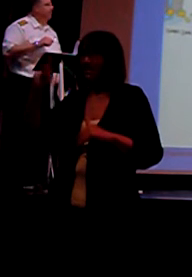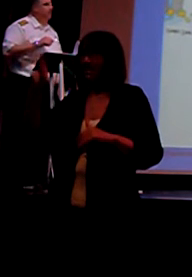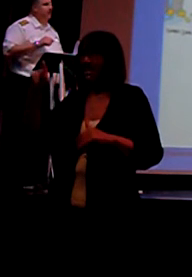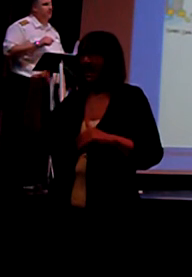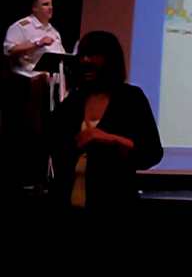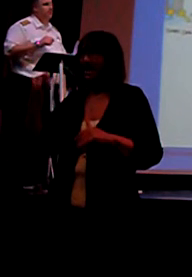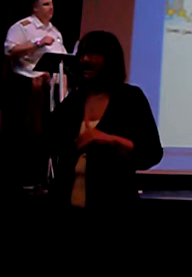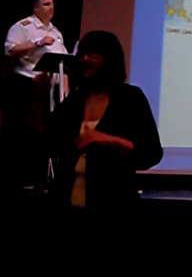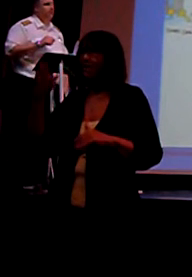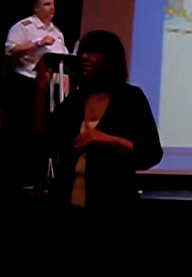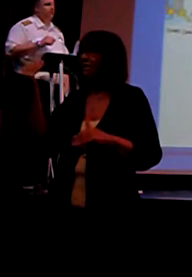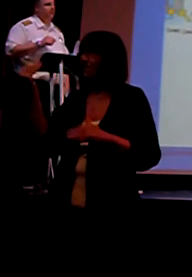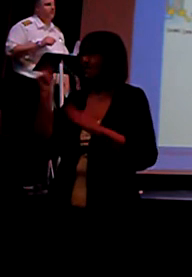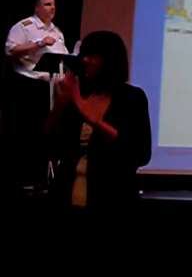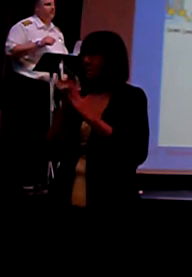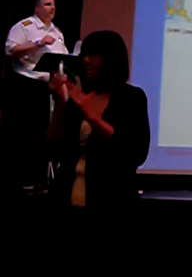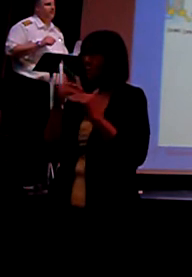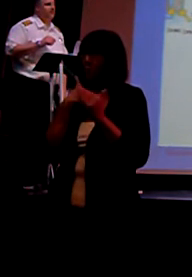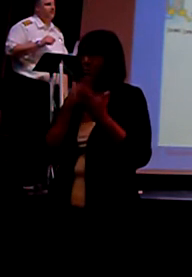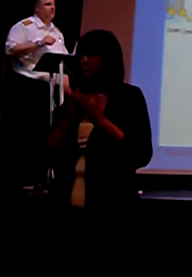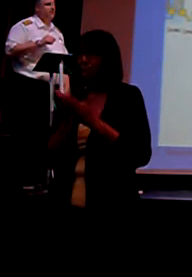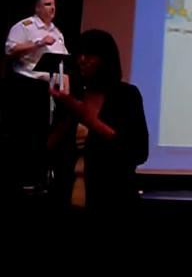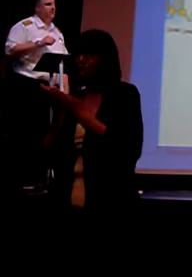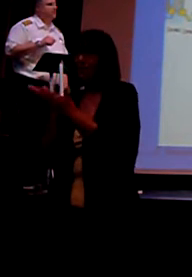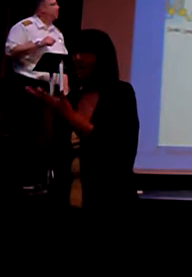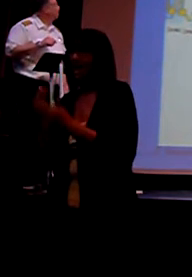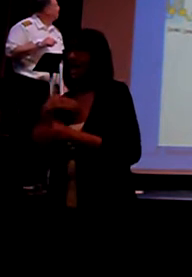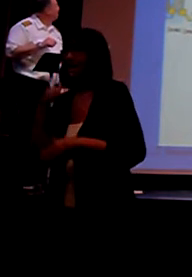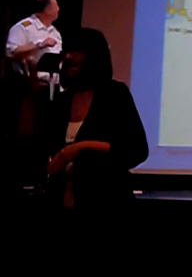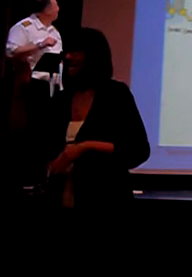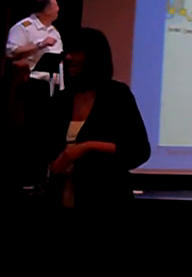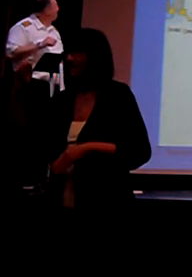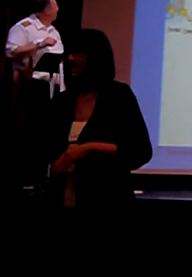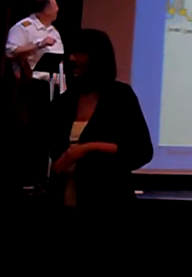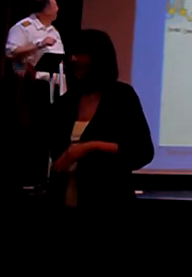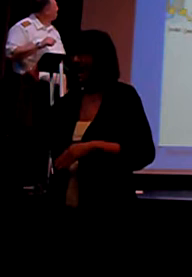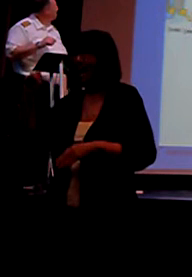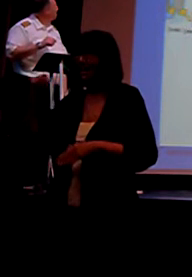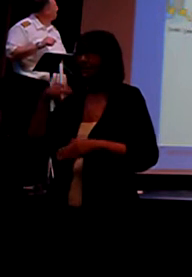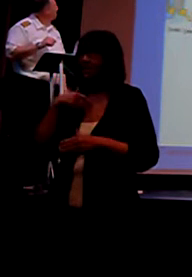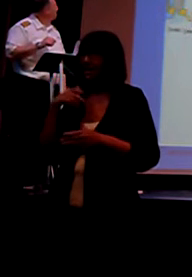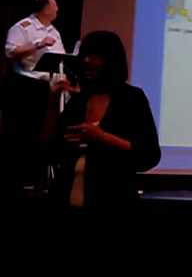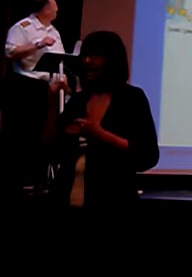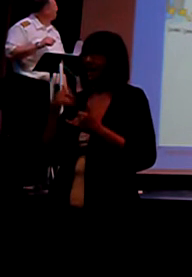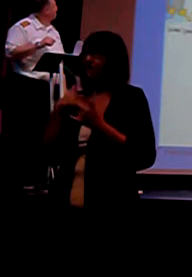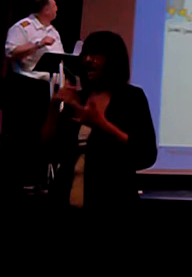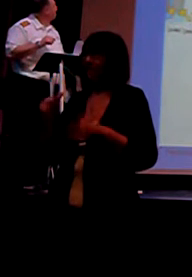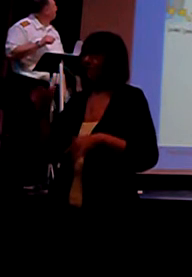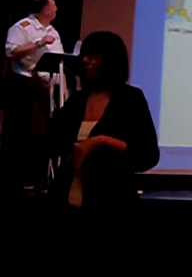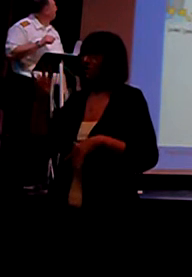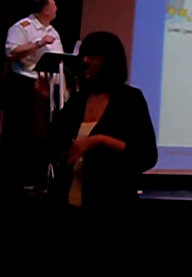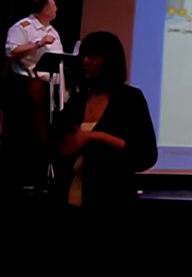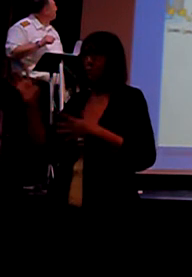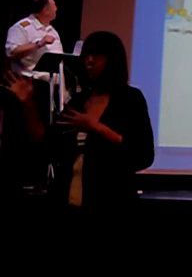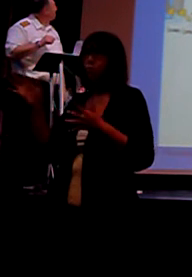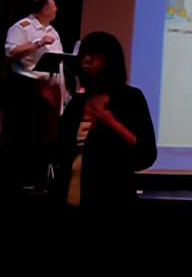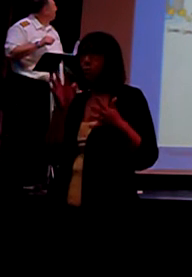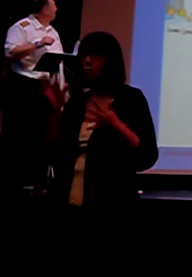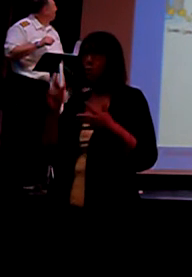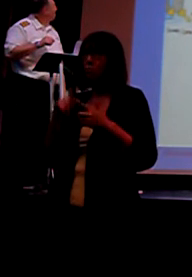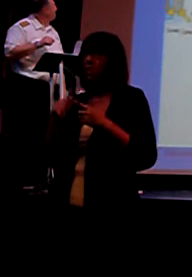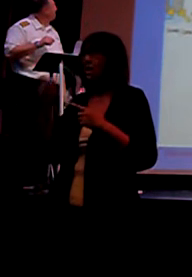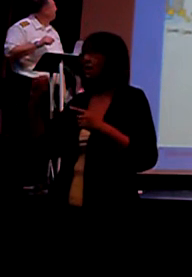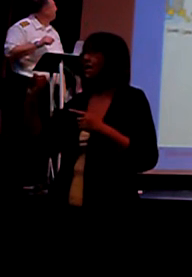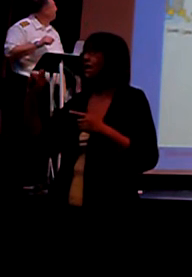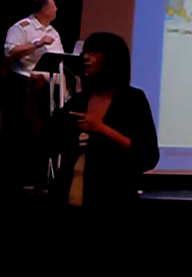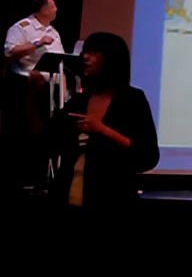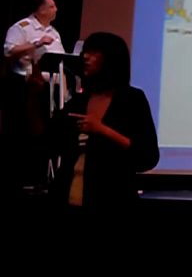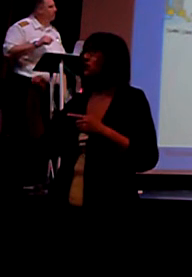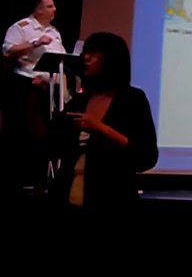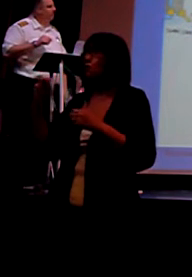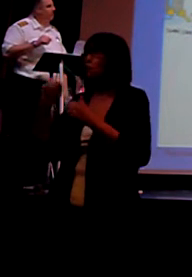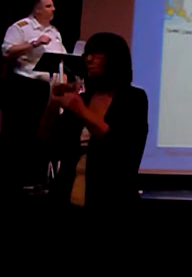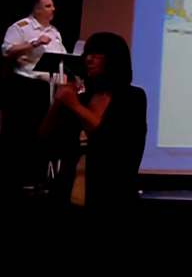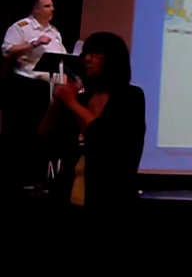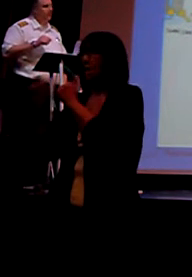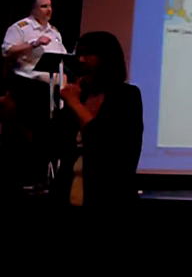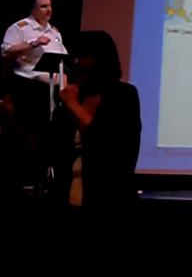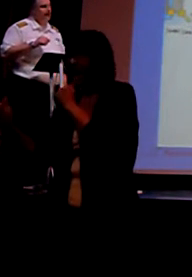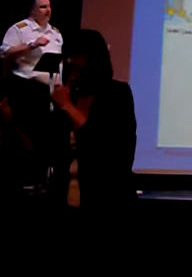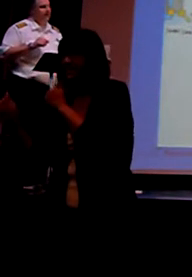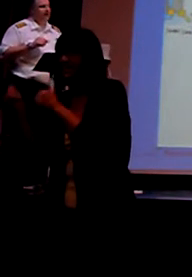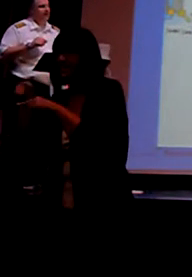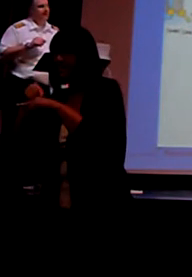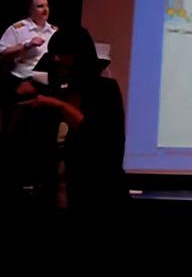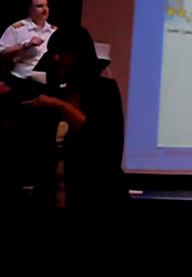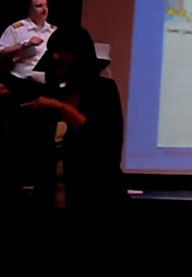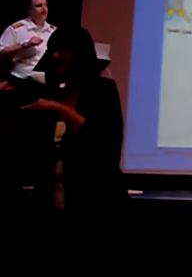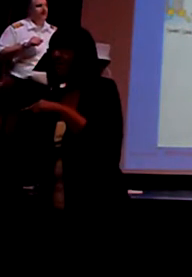15 minutes before departure, we had 50 knots. When we took the lines, we had 27. When the stern passed the end of the pier, we had 40.